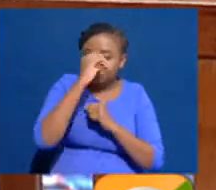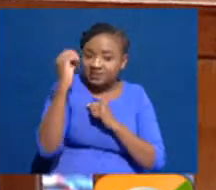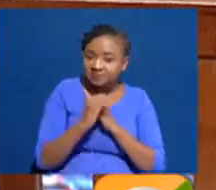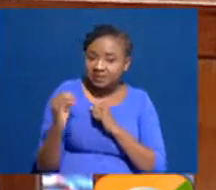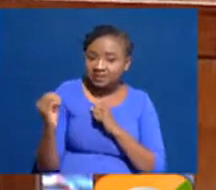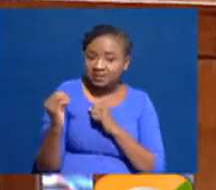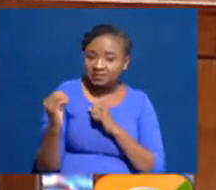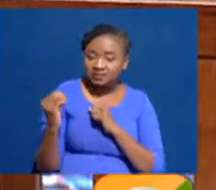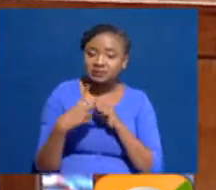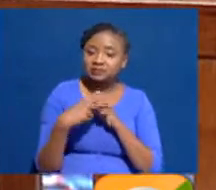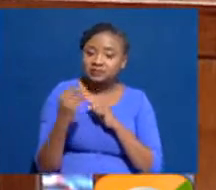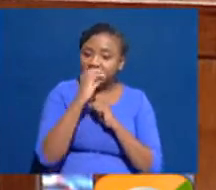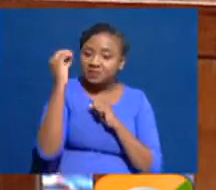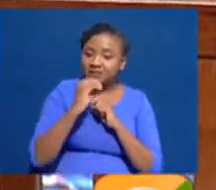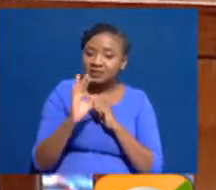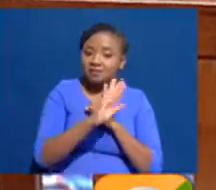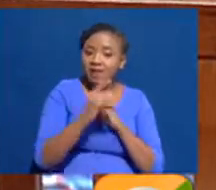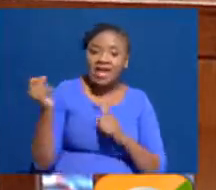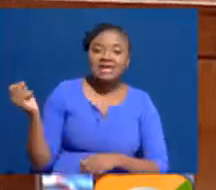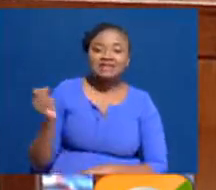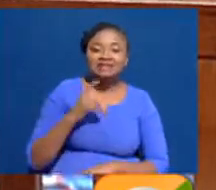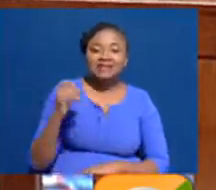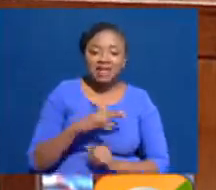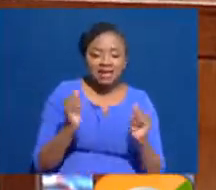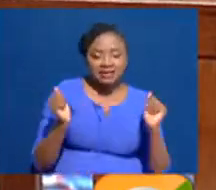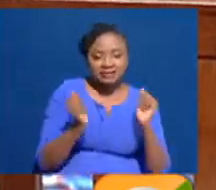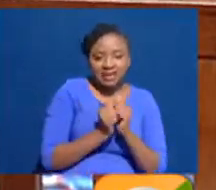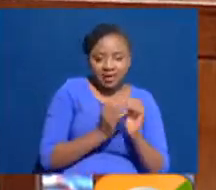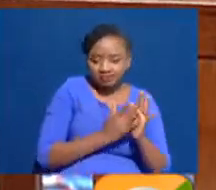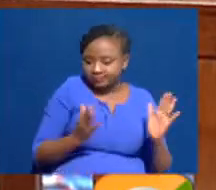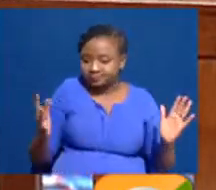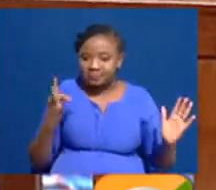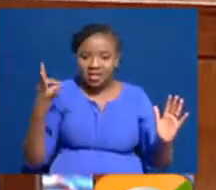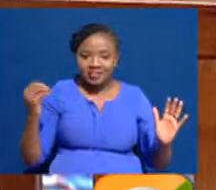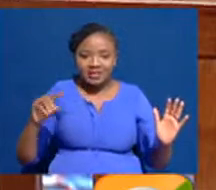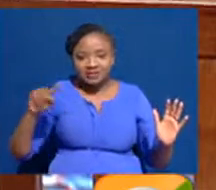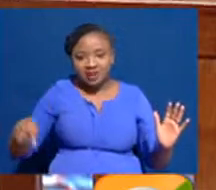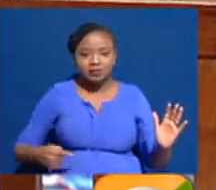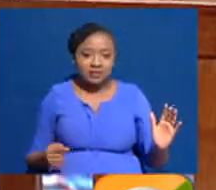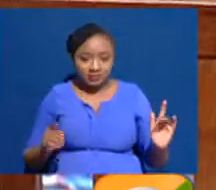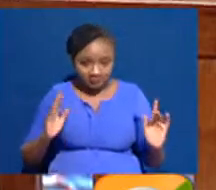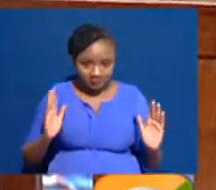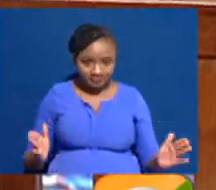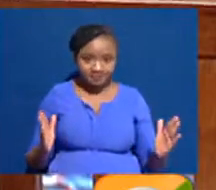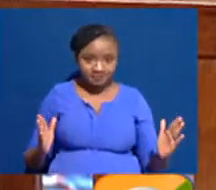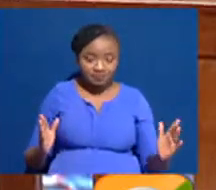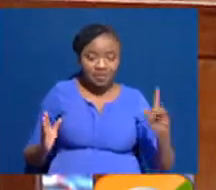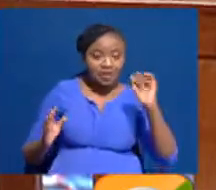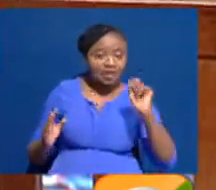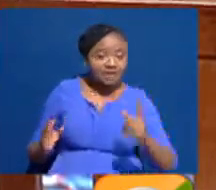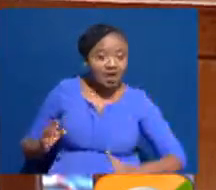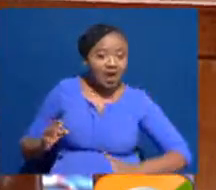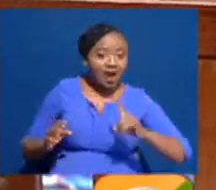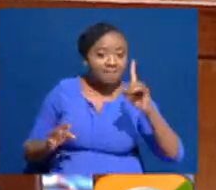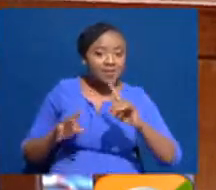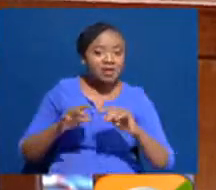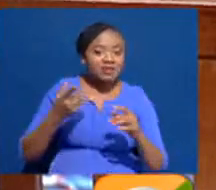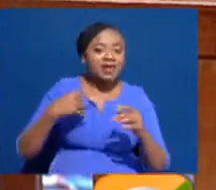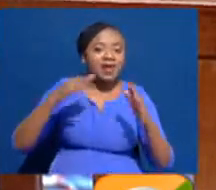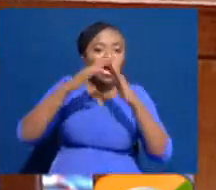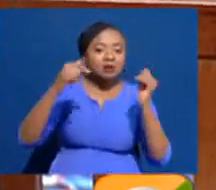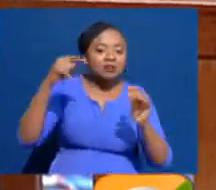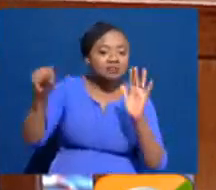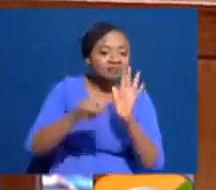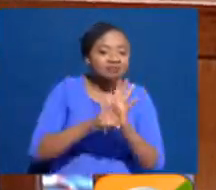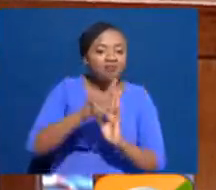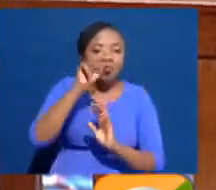Kenyans get a salary of between 10 and 30,000 shillings. You increase 1.5, you come in and say, oh, I